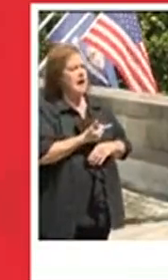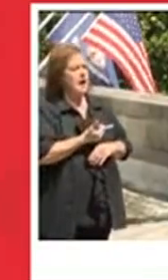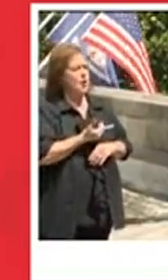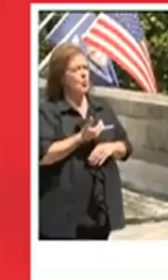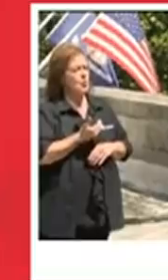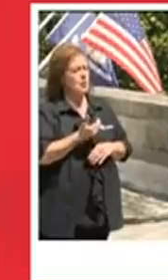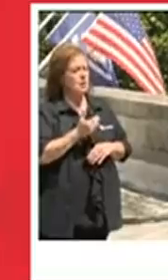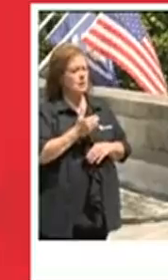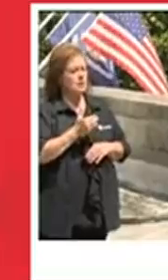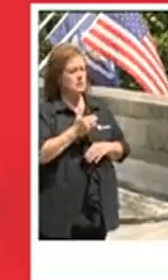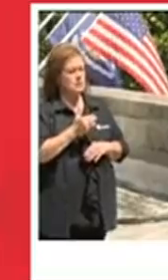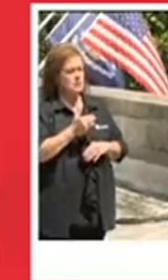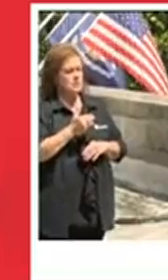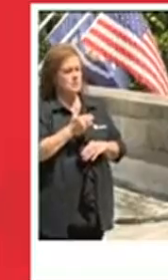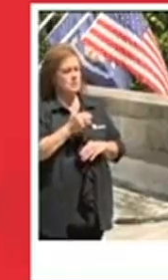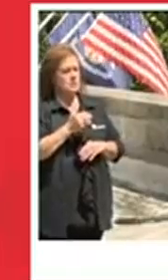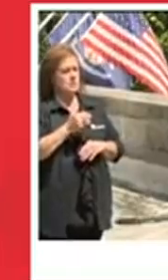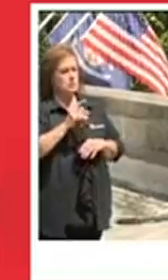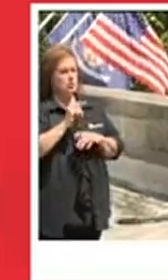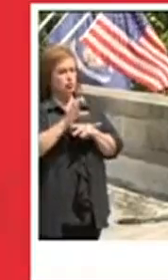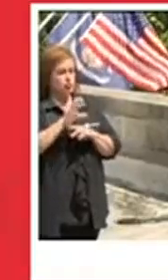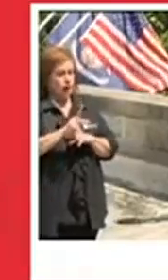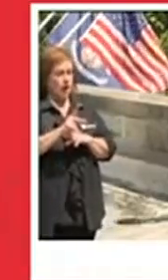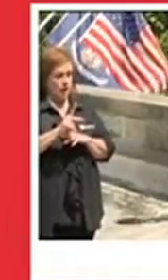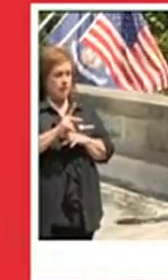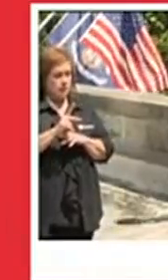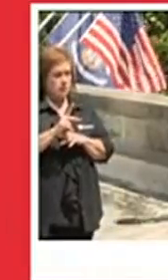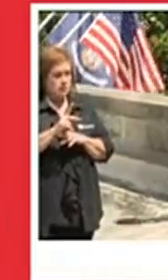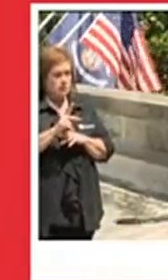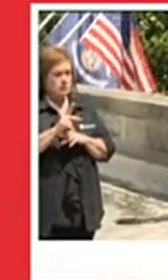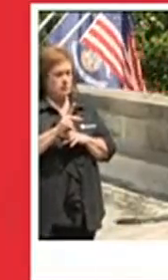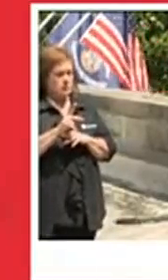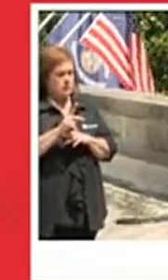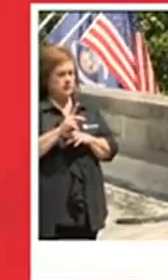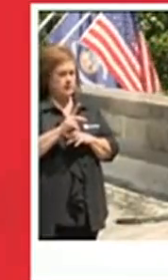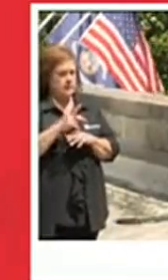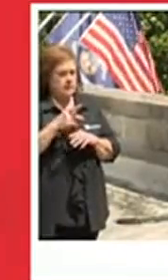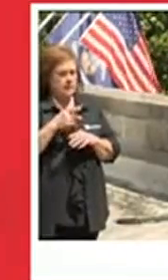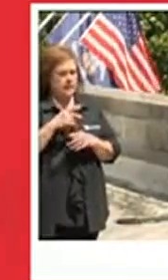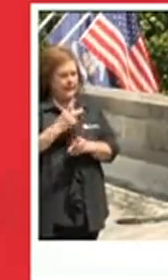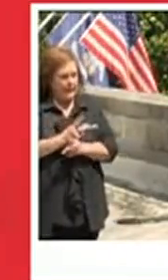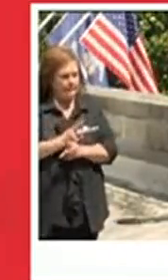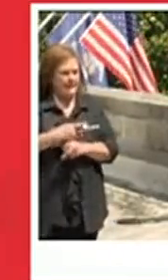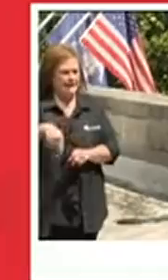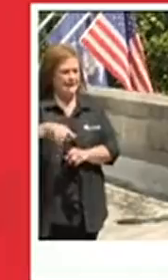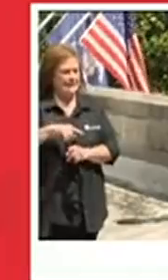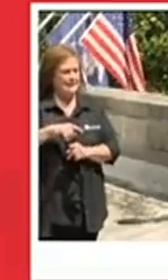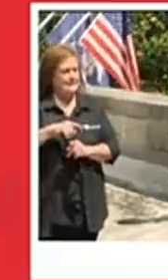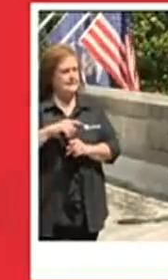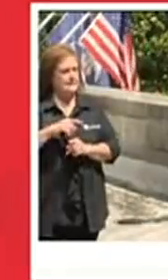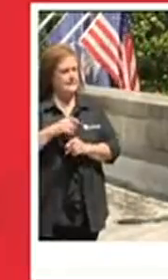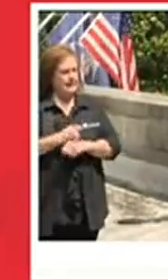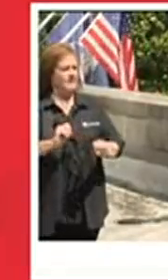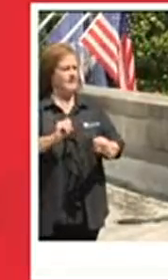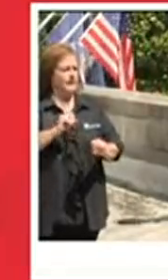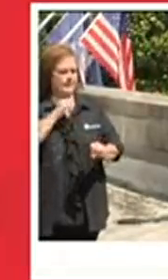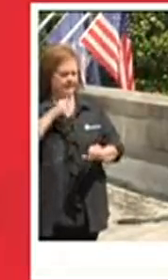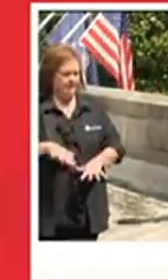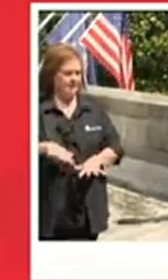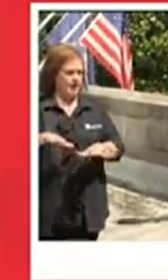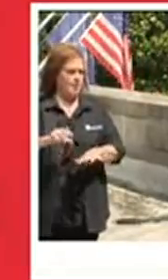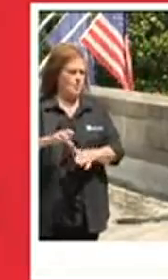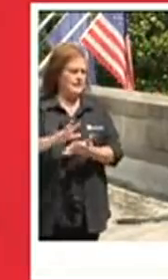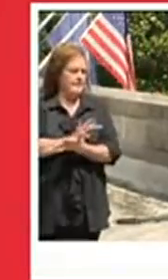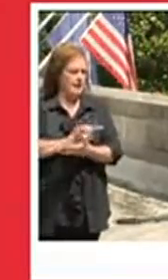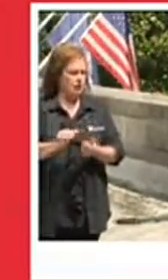on heavy equipment to protect them against damage and flooding and to make it accessible in case of an emergency.